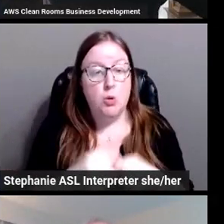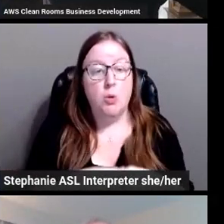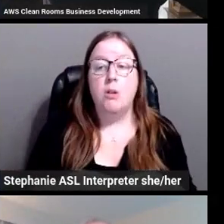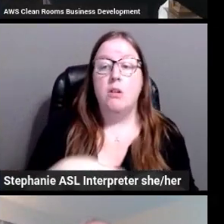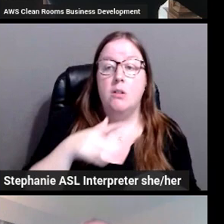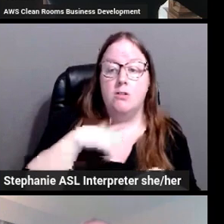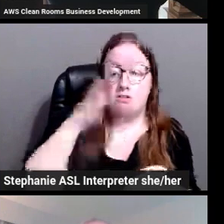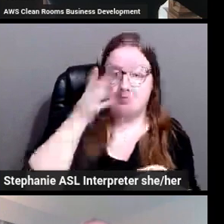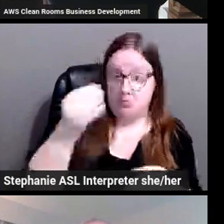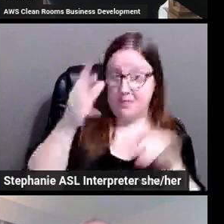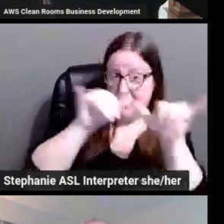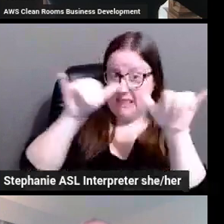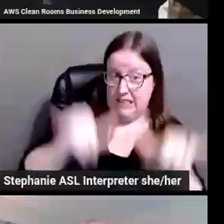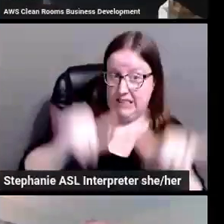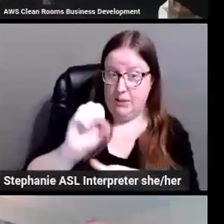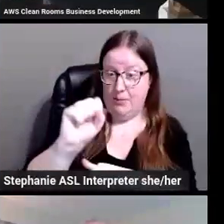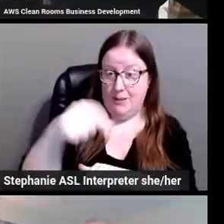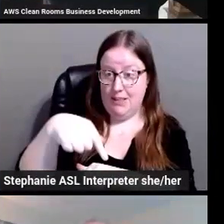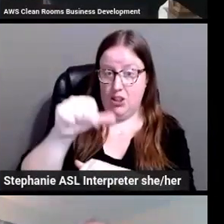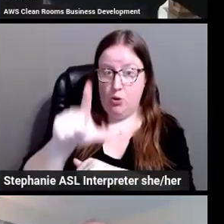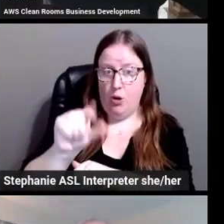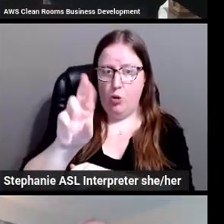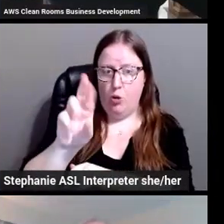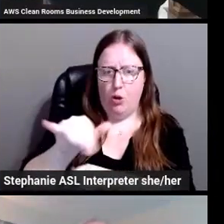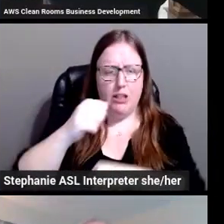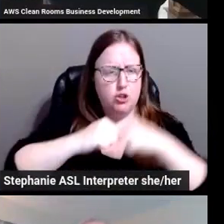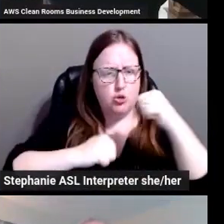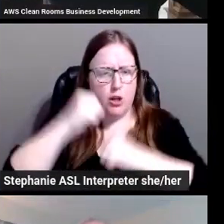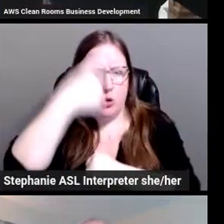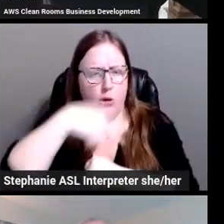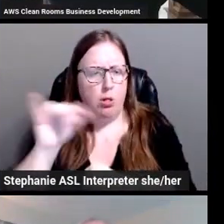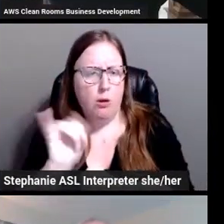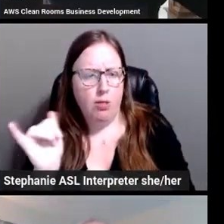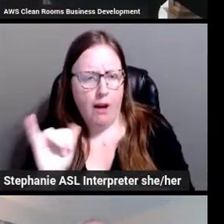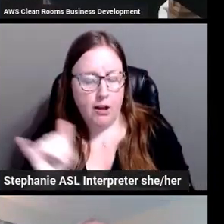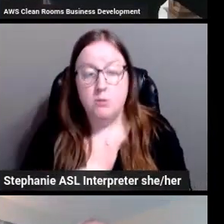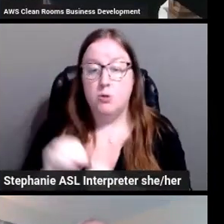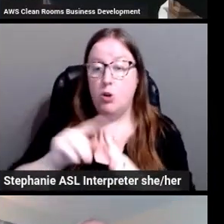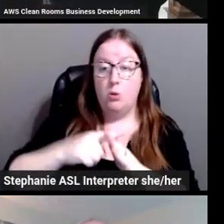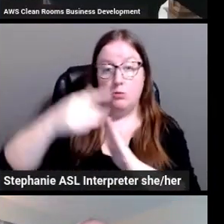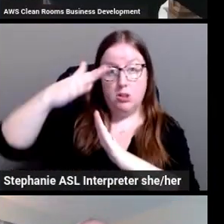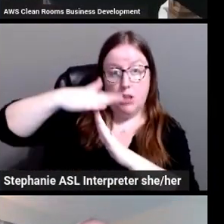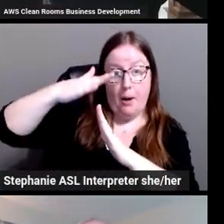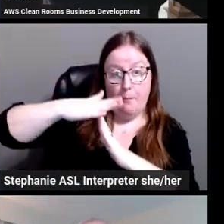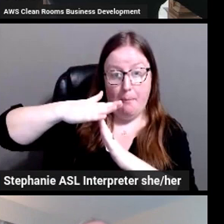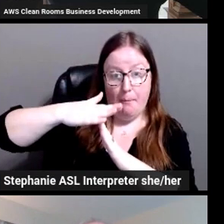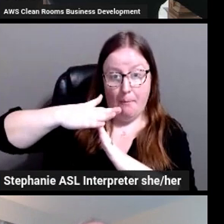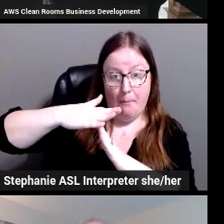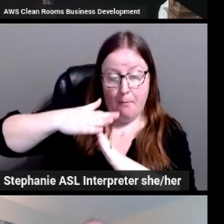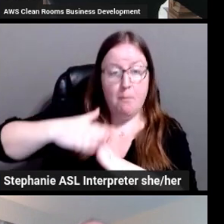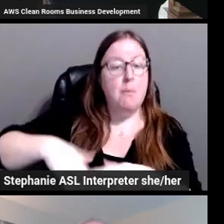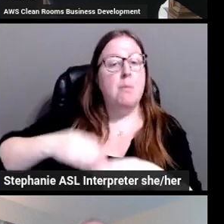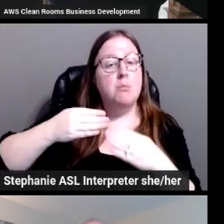system how our SQL query should be structured. So I'm going to start from the top and state that